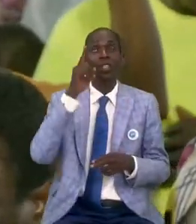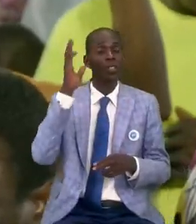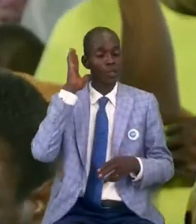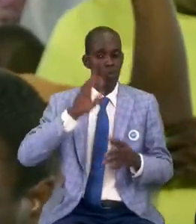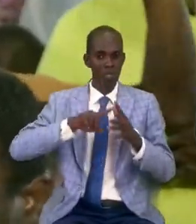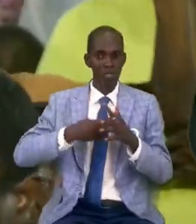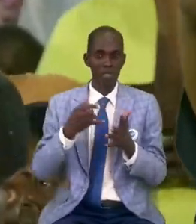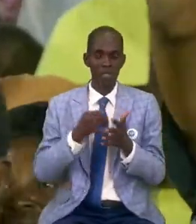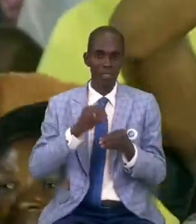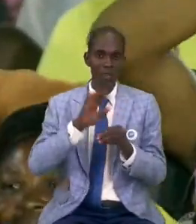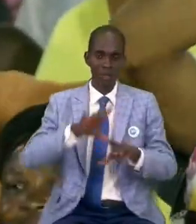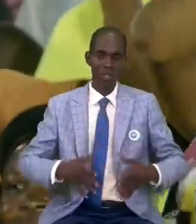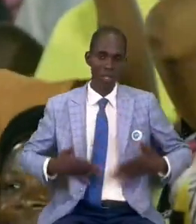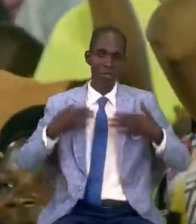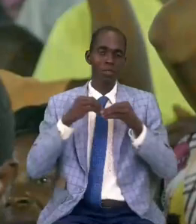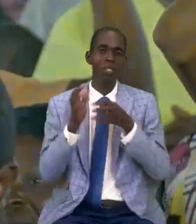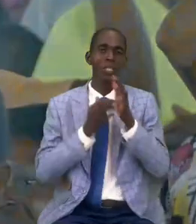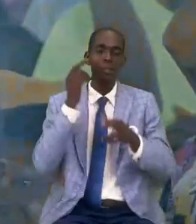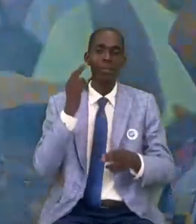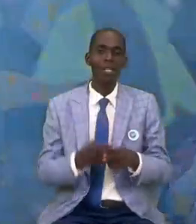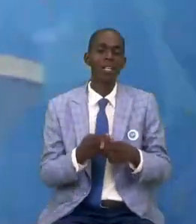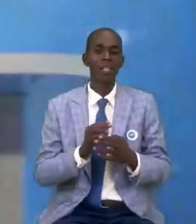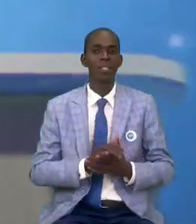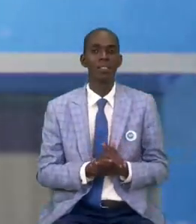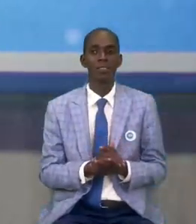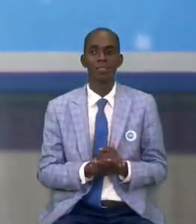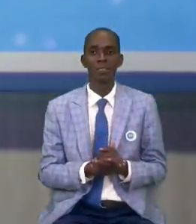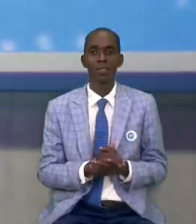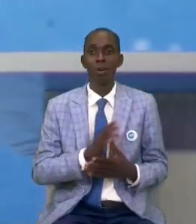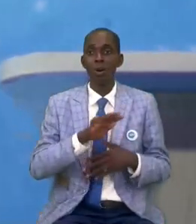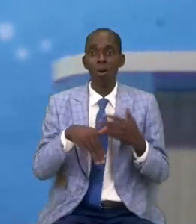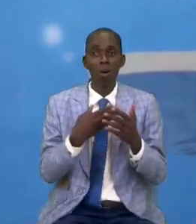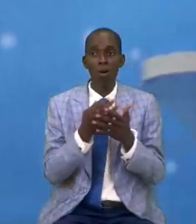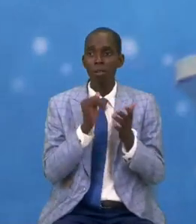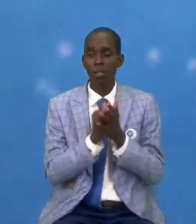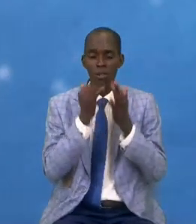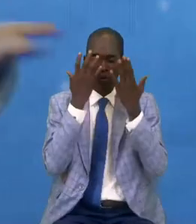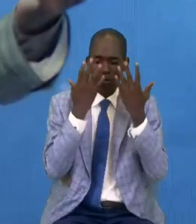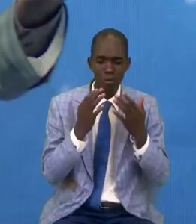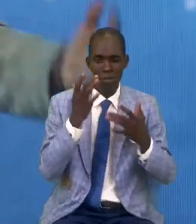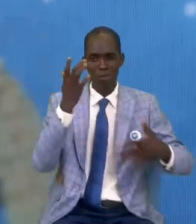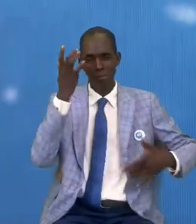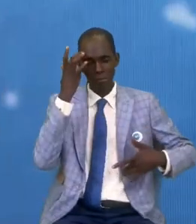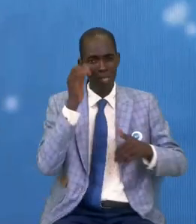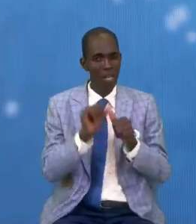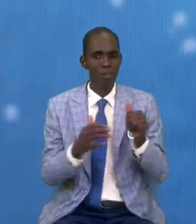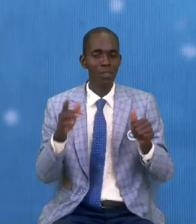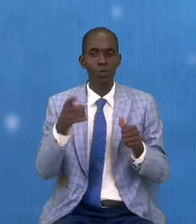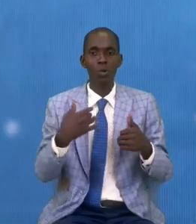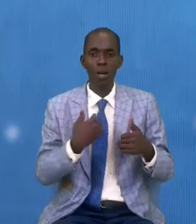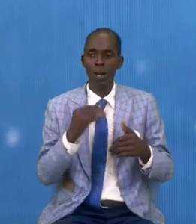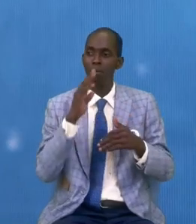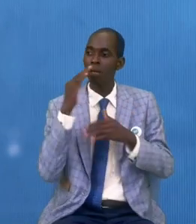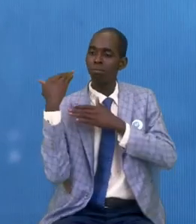All that sorrow, suffering, sickness, everything you've been carrying about, tonight is the land to offload.